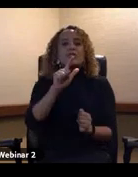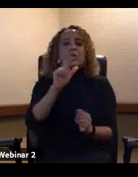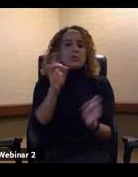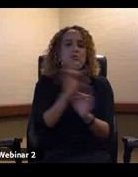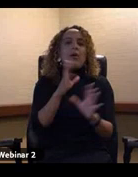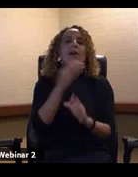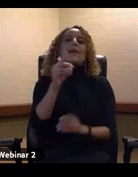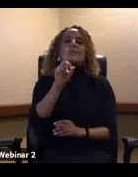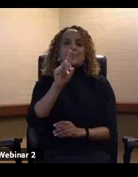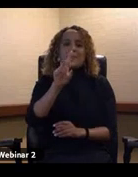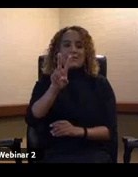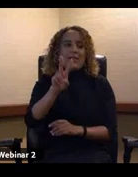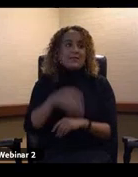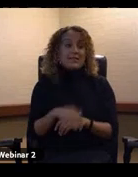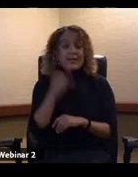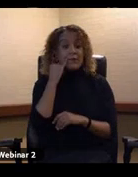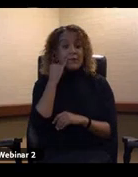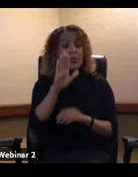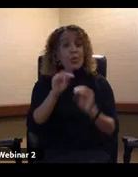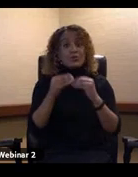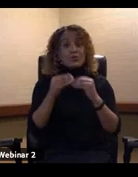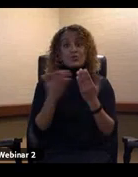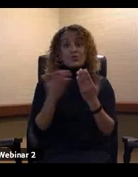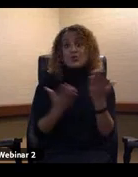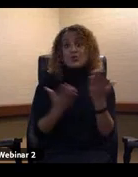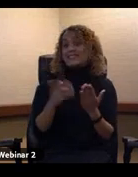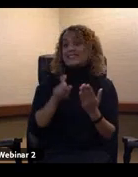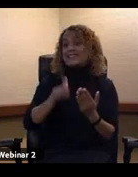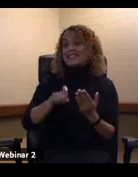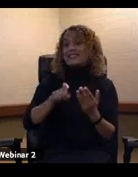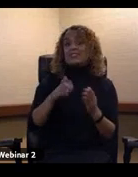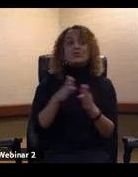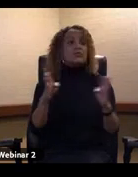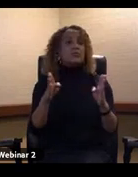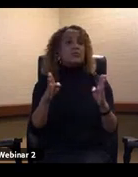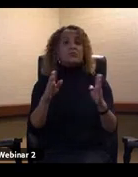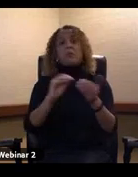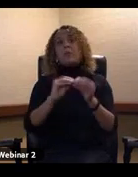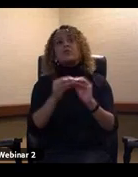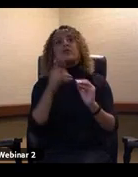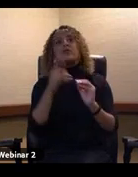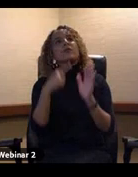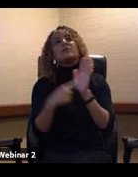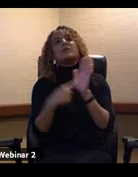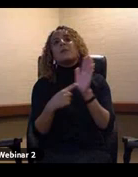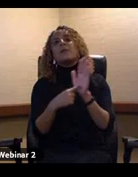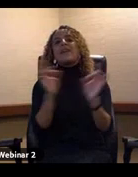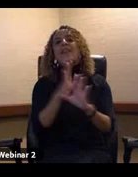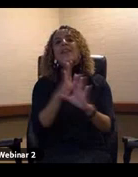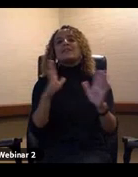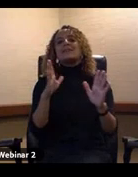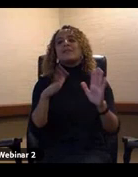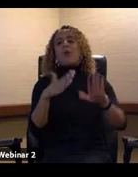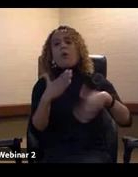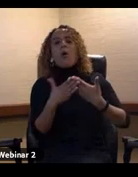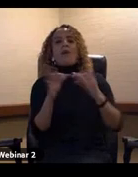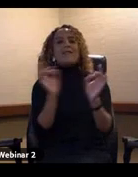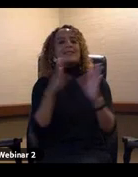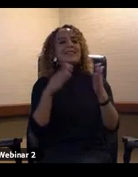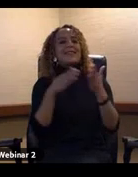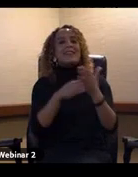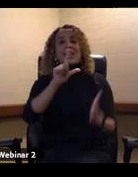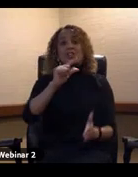domestic violence. If your organization serves the needs of a population in general, such as all